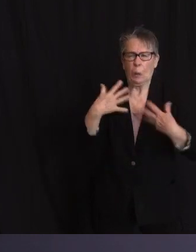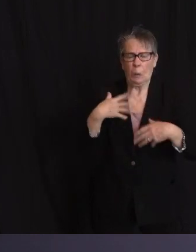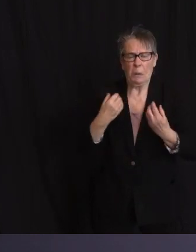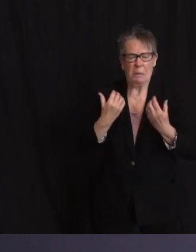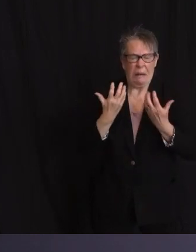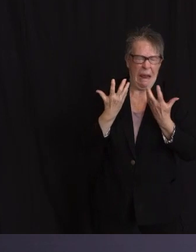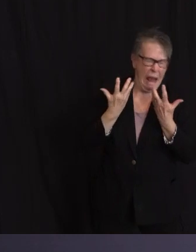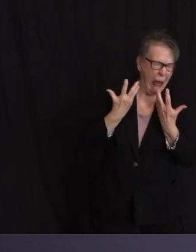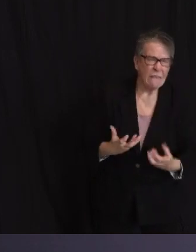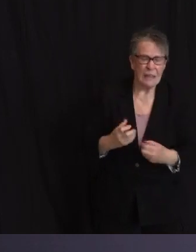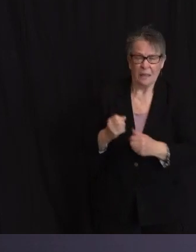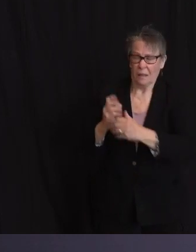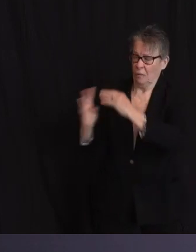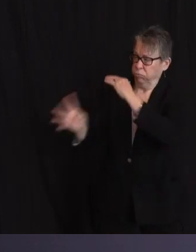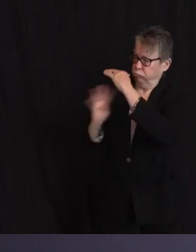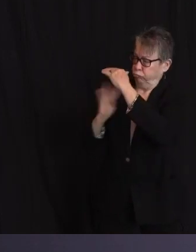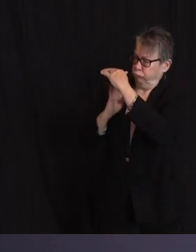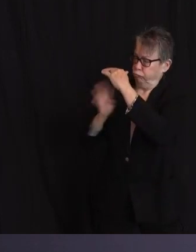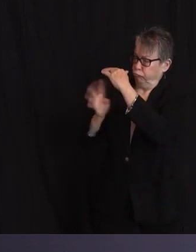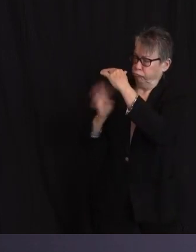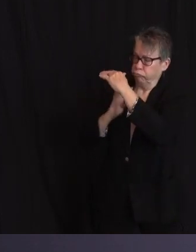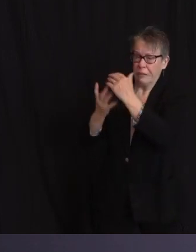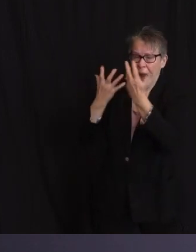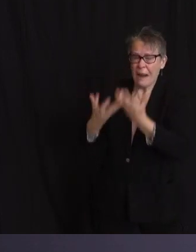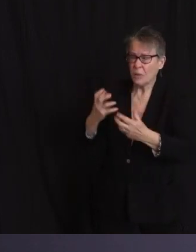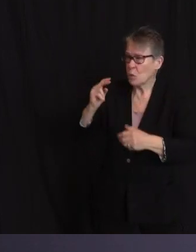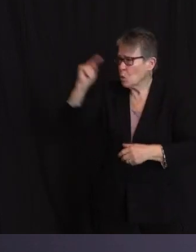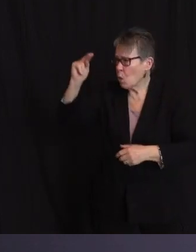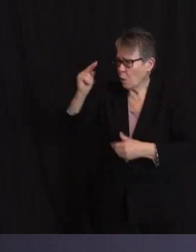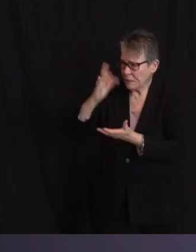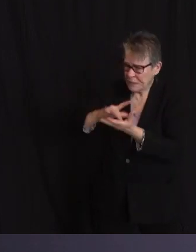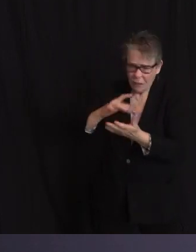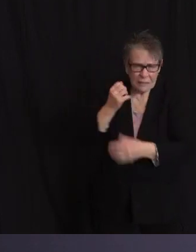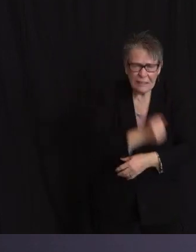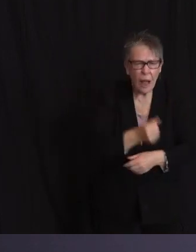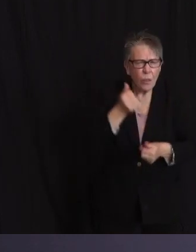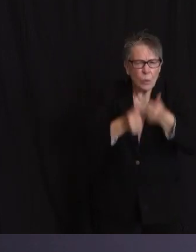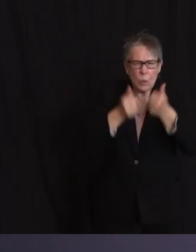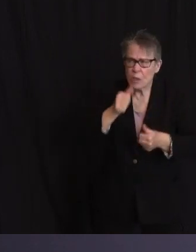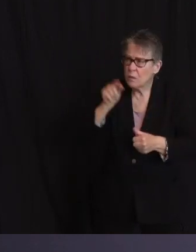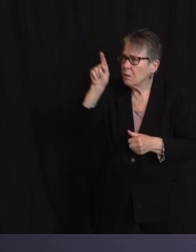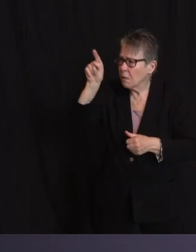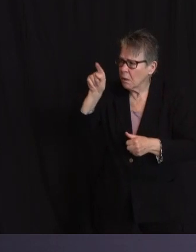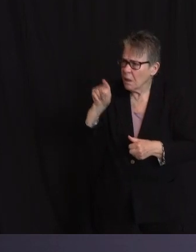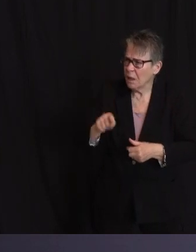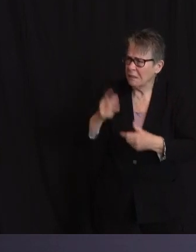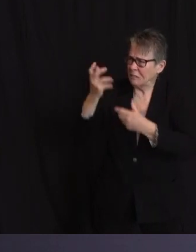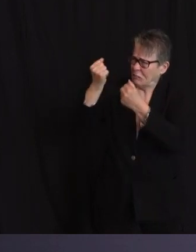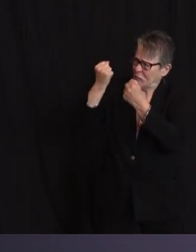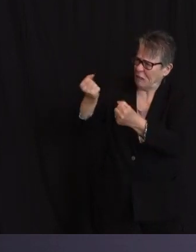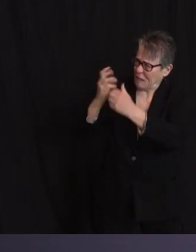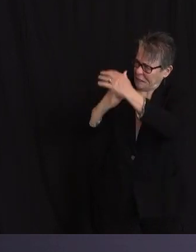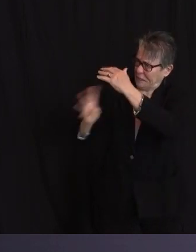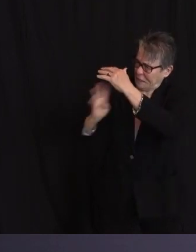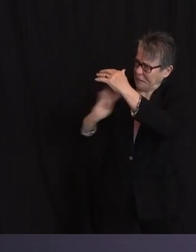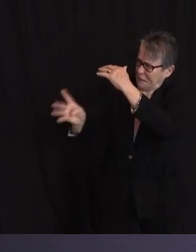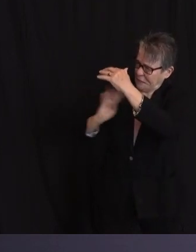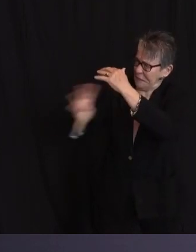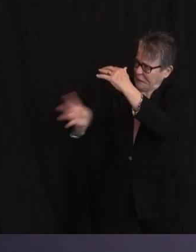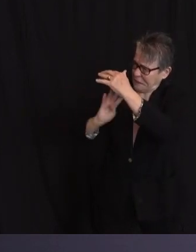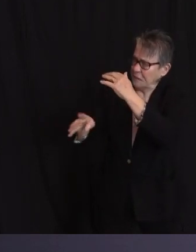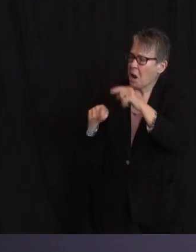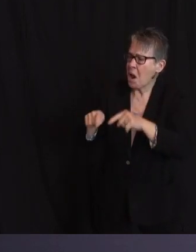I like, first of all, Governor Newsom is doing a great job. I can't say enough good things about some of the leaders that we are back and forth